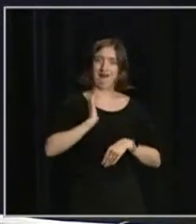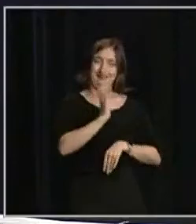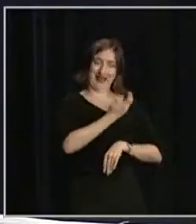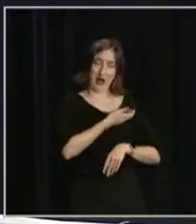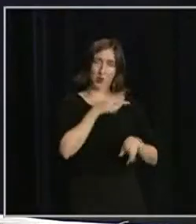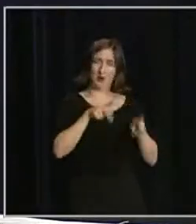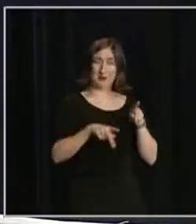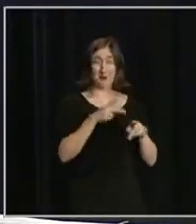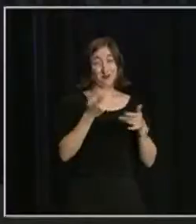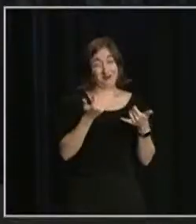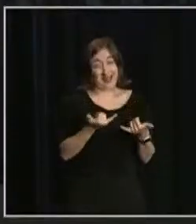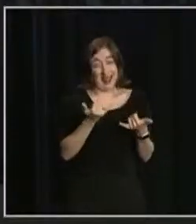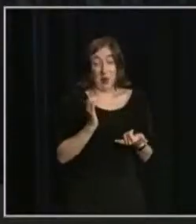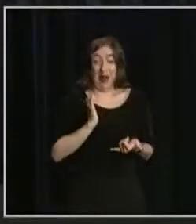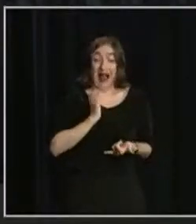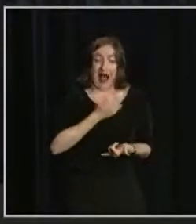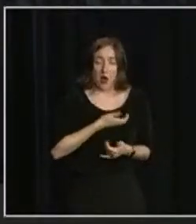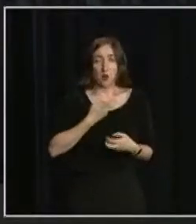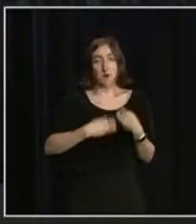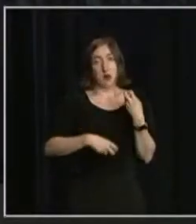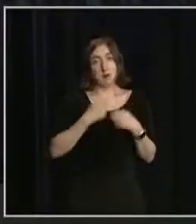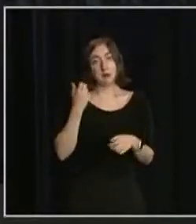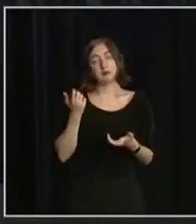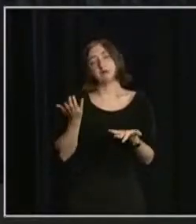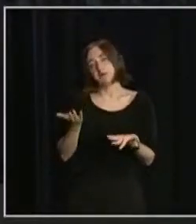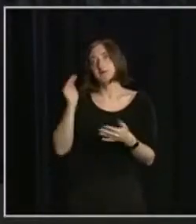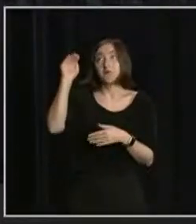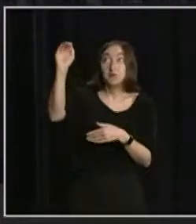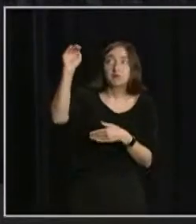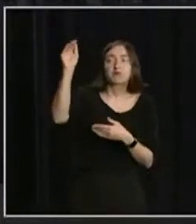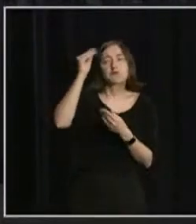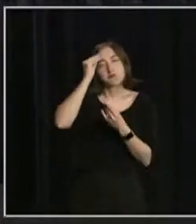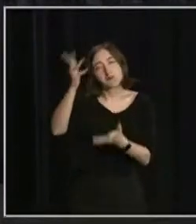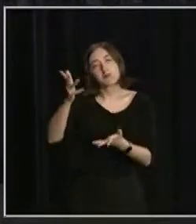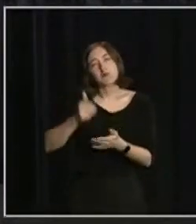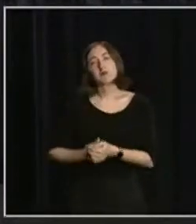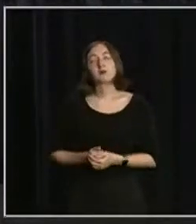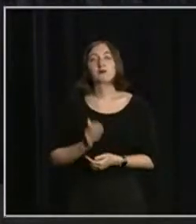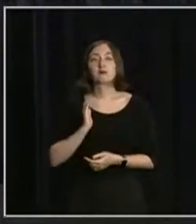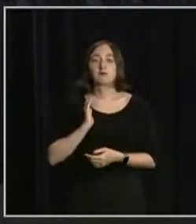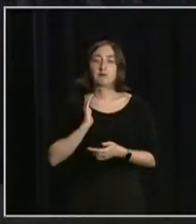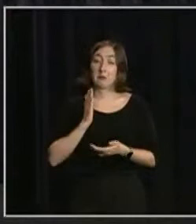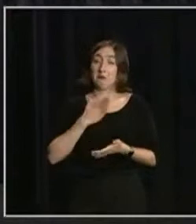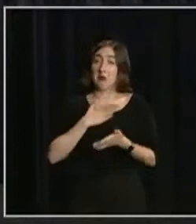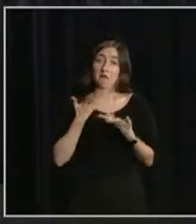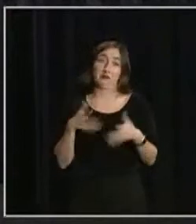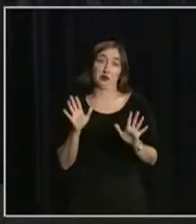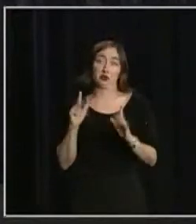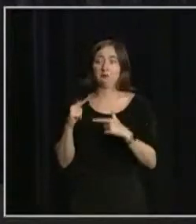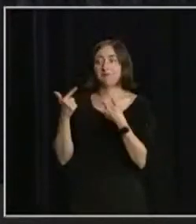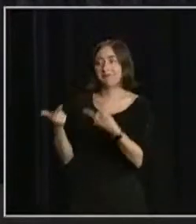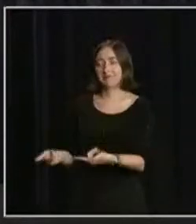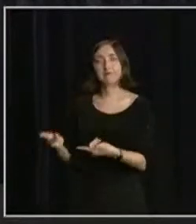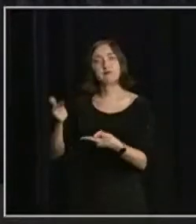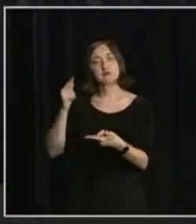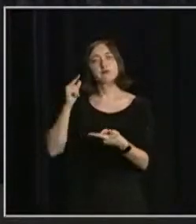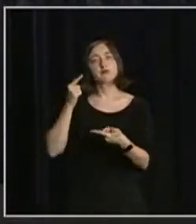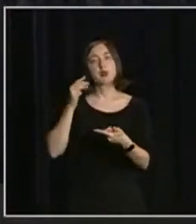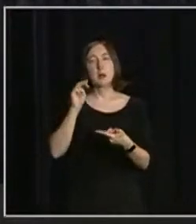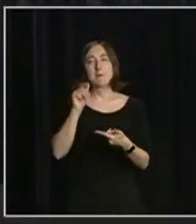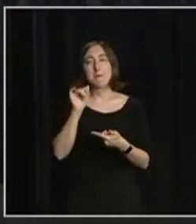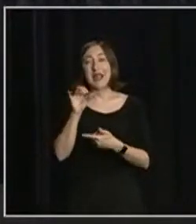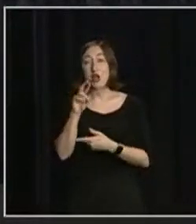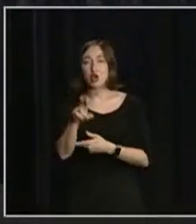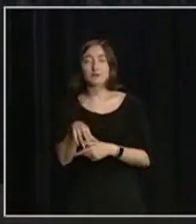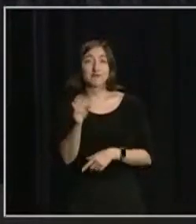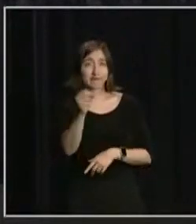their attention. I think that's it for me. Thank you, Judge. And as a reminder, we do encourage you, if you're having symptoms, to protect